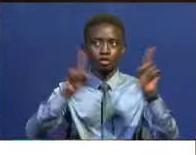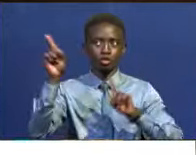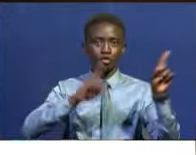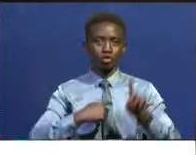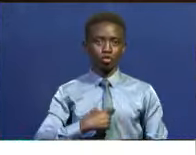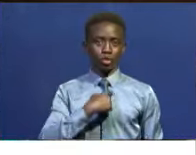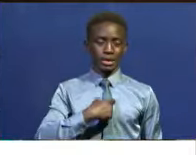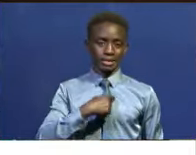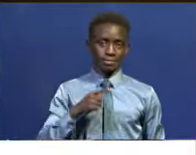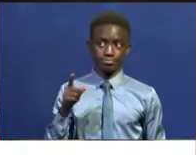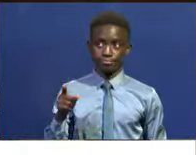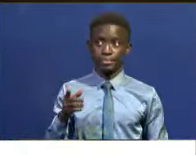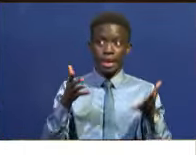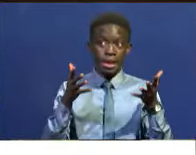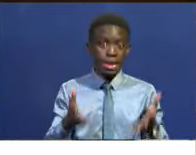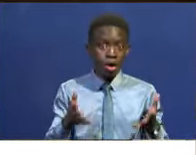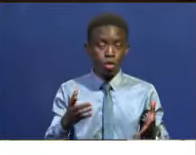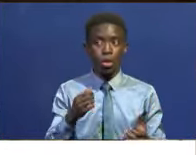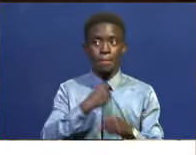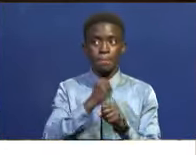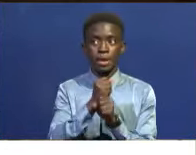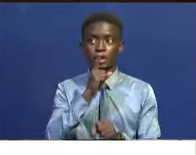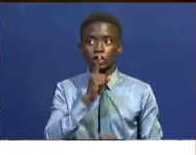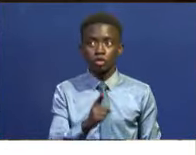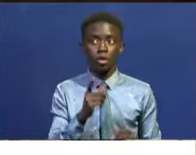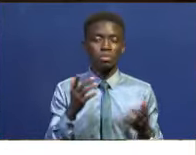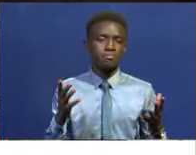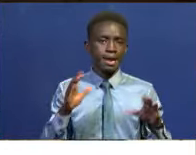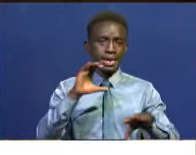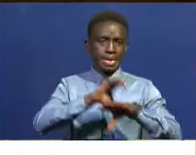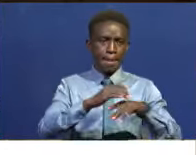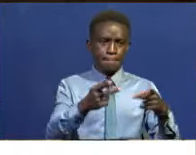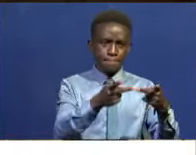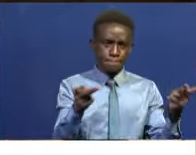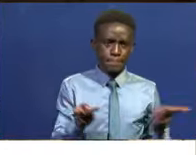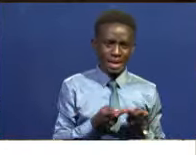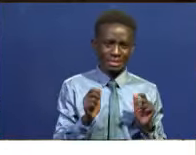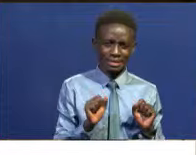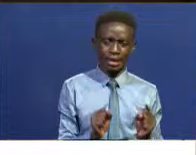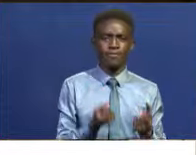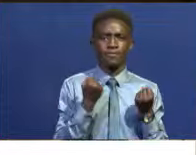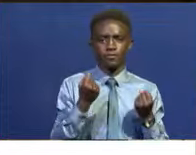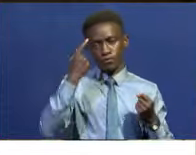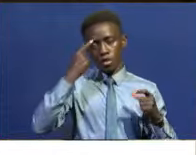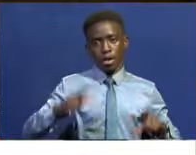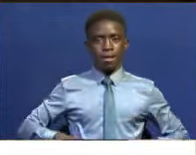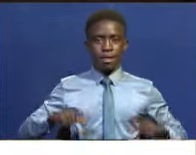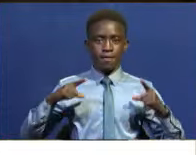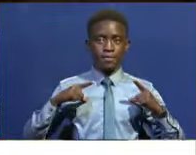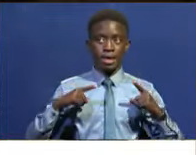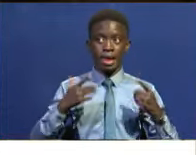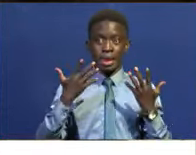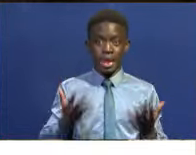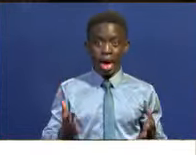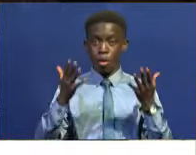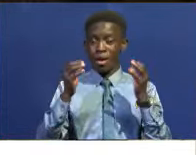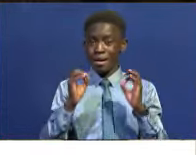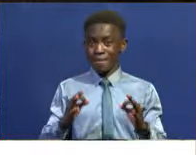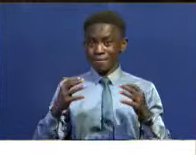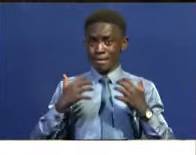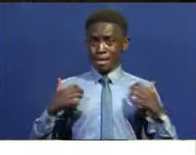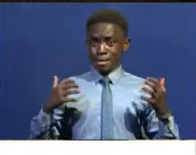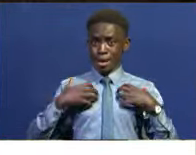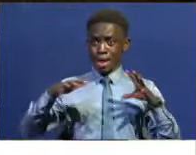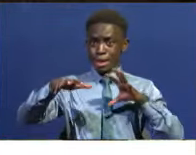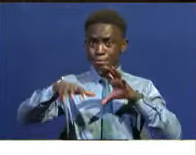mzuri kuweza kuhakikisha anapata pahala salama pa yeye pa kuishi. Kwa sababu eneo la mnyama pori tukiliondoa manake yeye atakuwa hana pahala